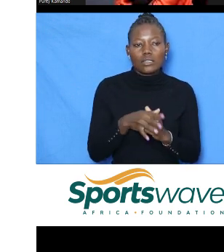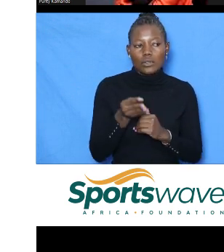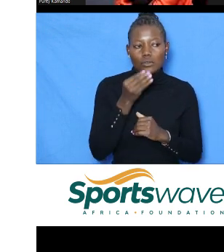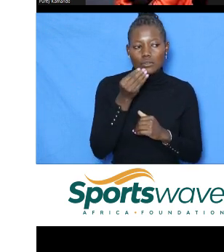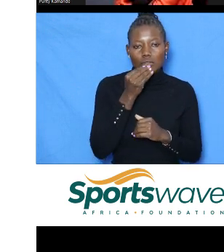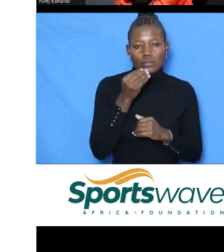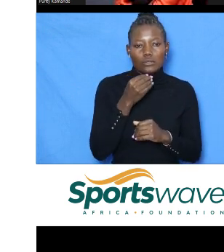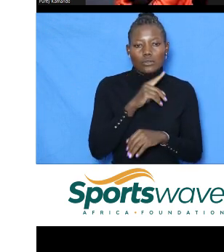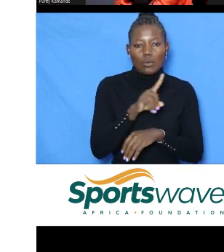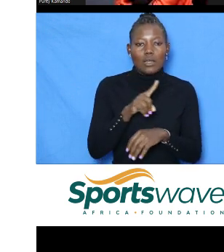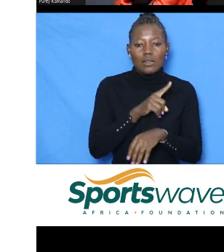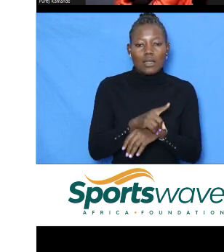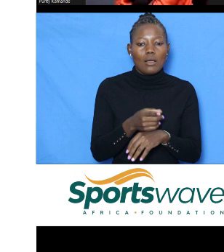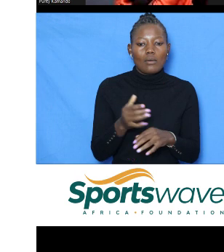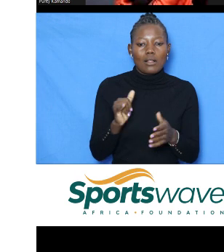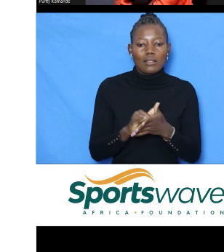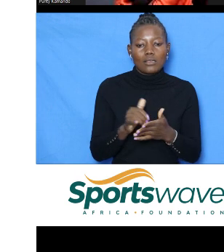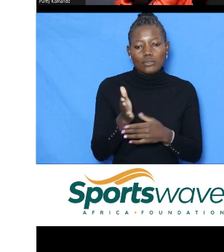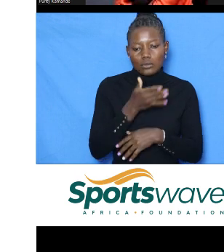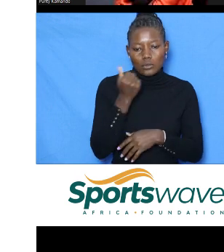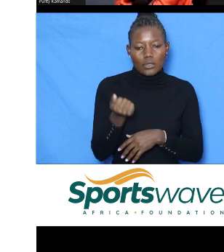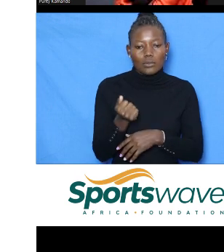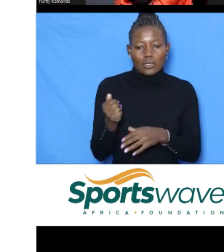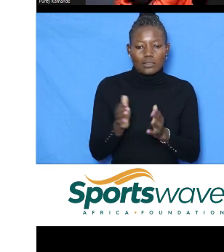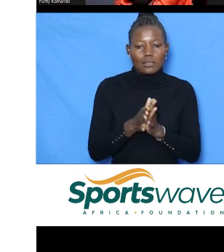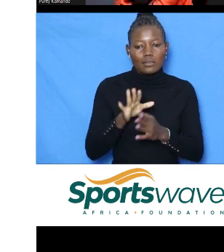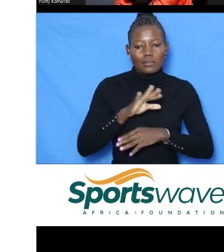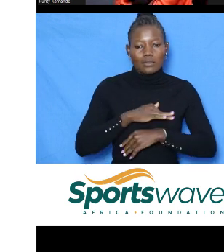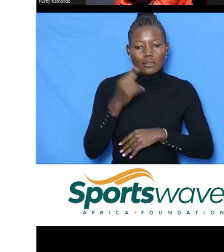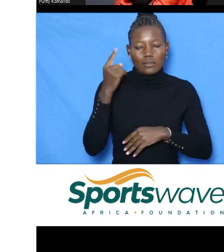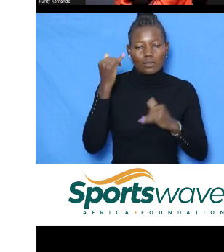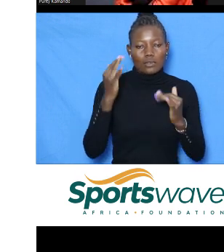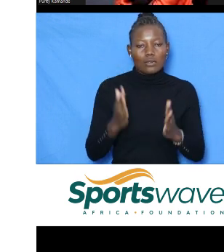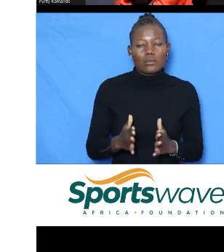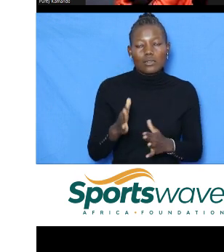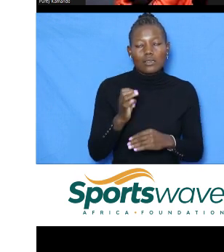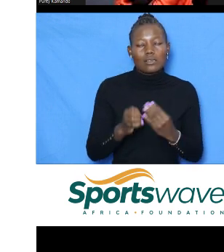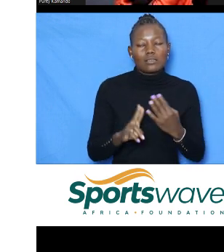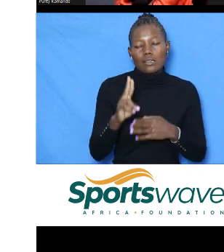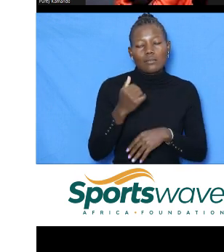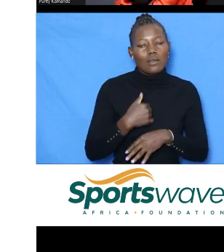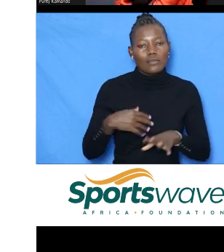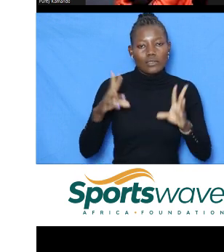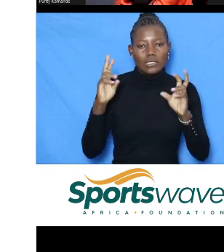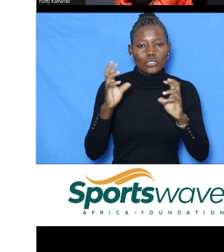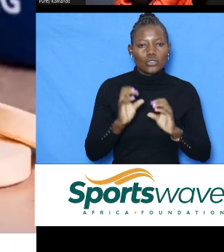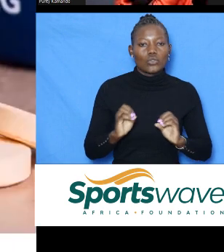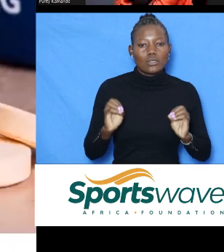hour, then that would be adequate for an athlete and ends up not having any issues for them.